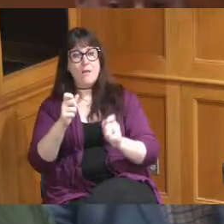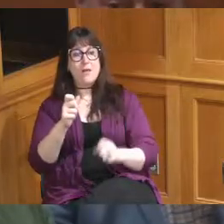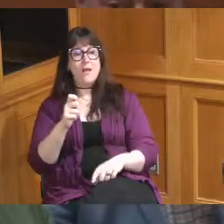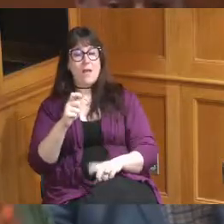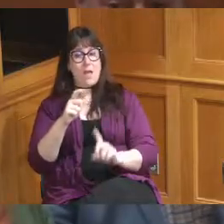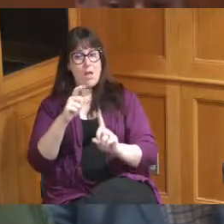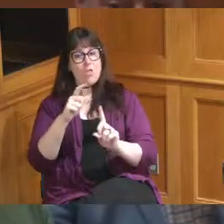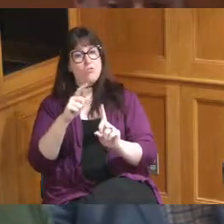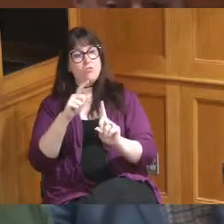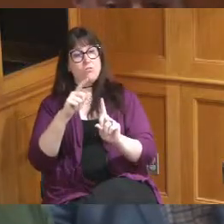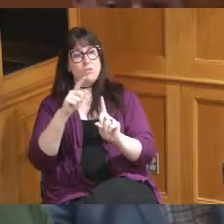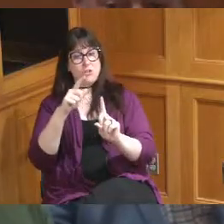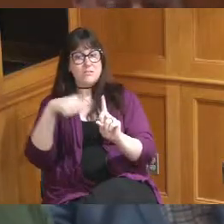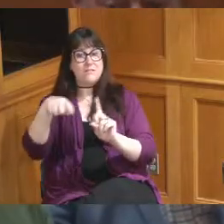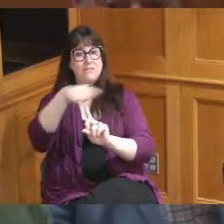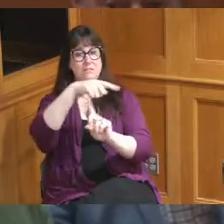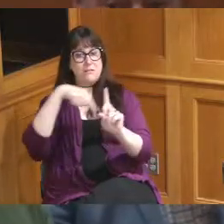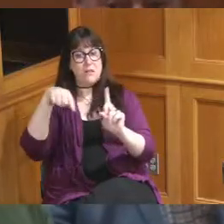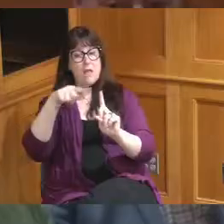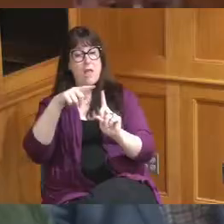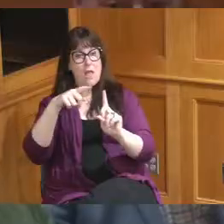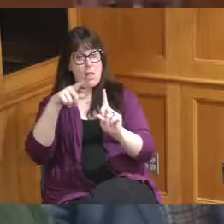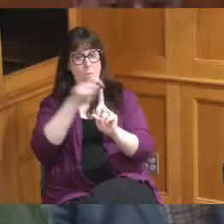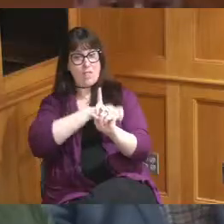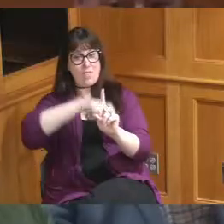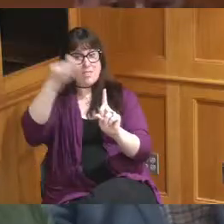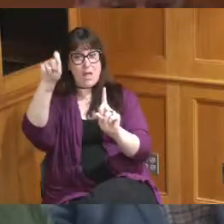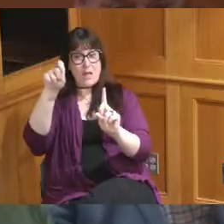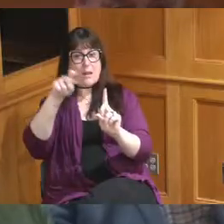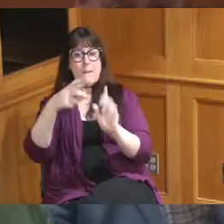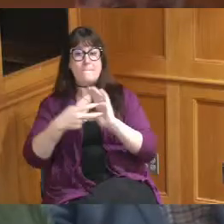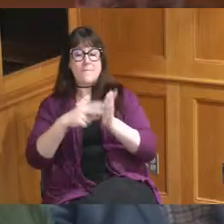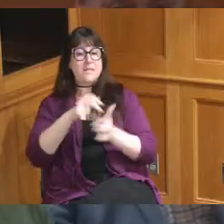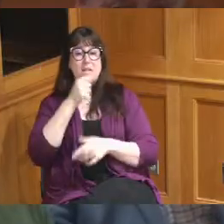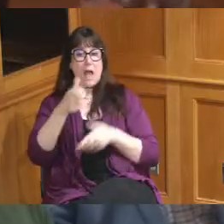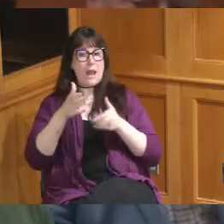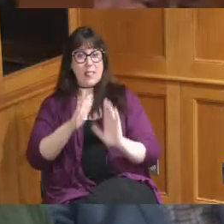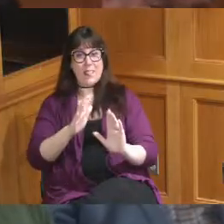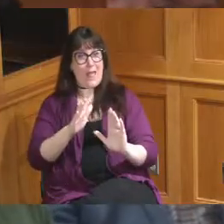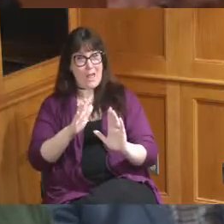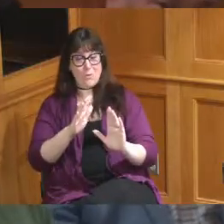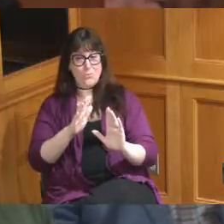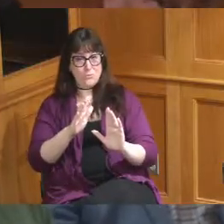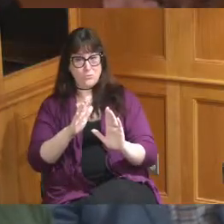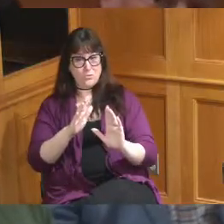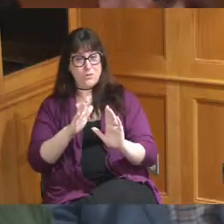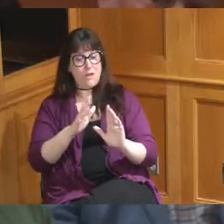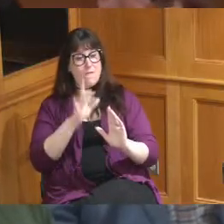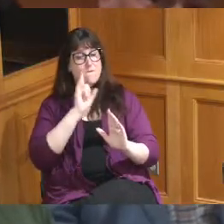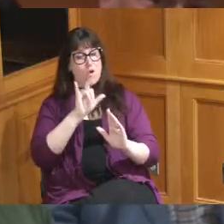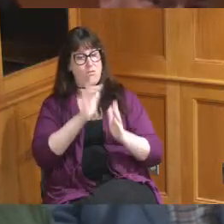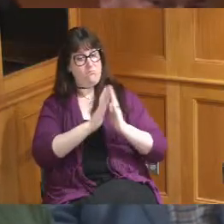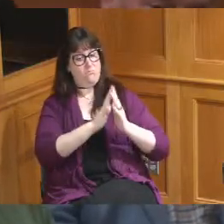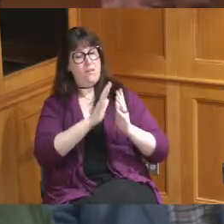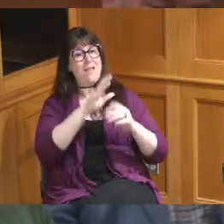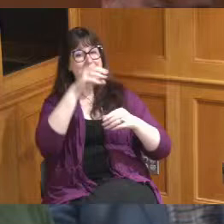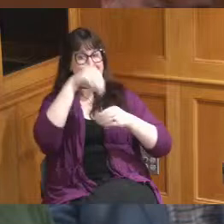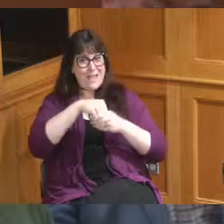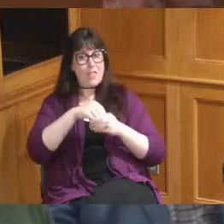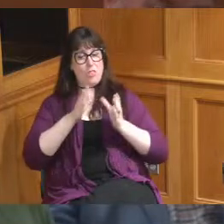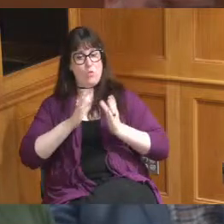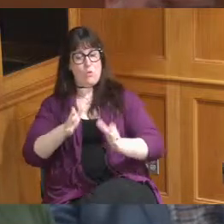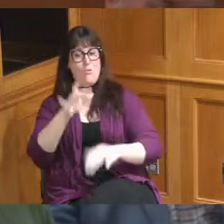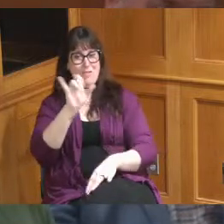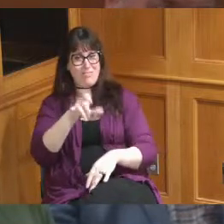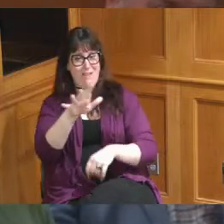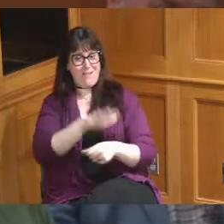with a line going through. That means you are not allowed to have pedestrian traffic in that area. So therefore, as soon as